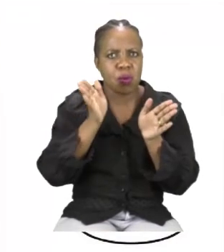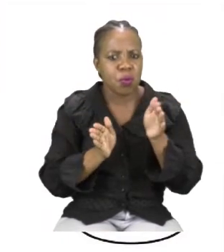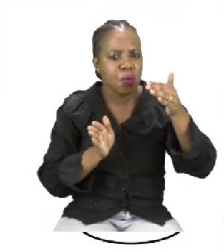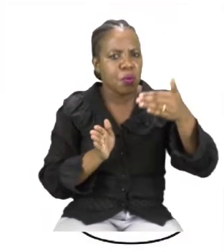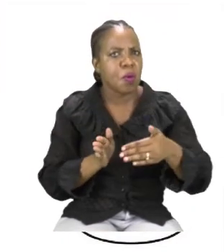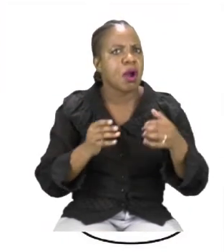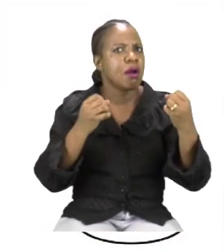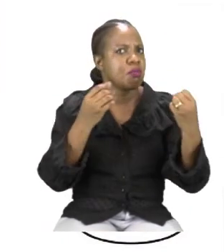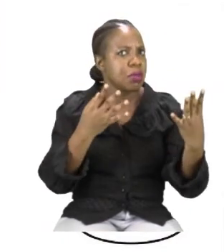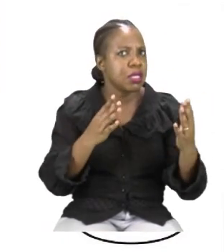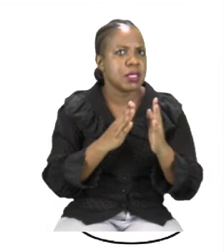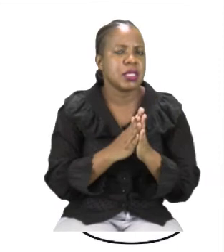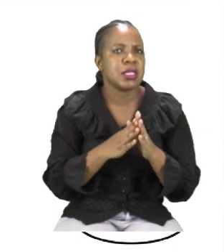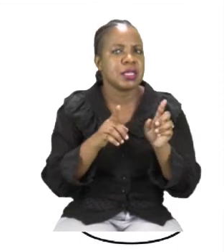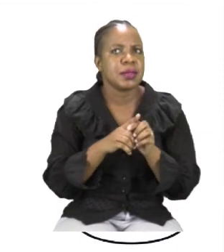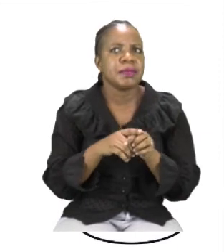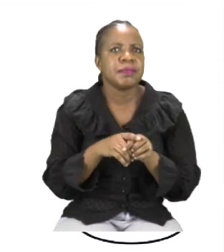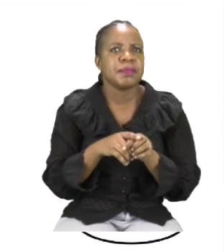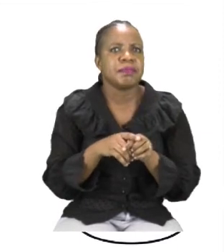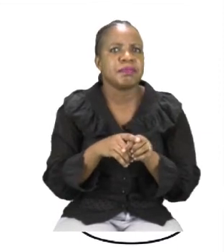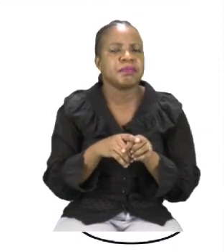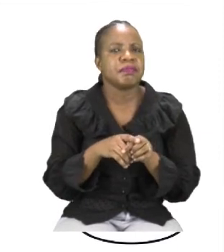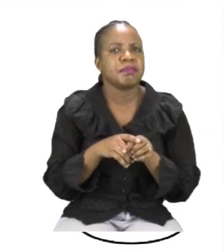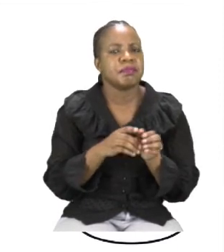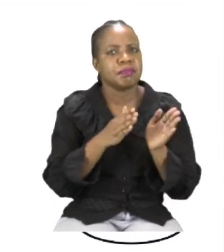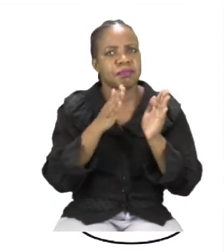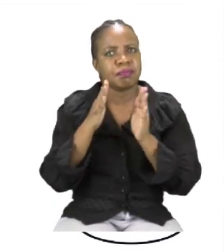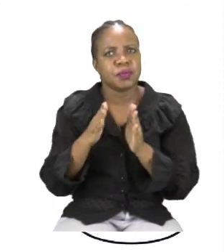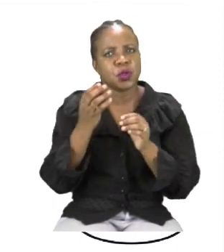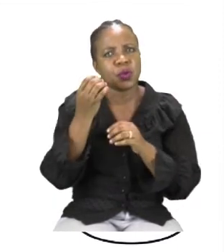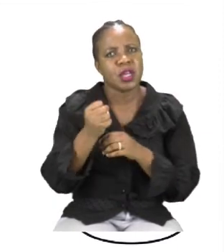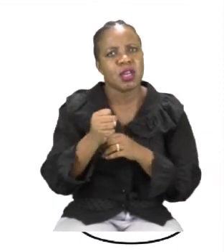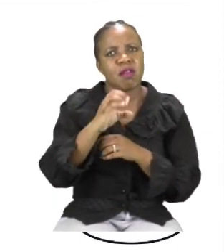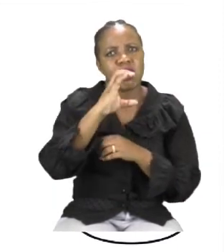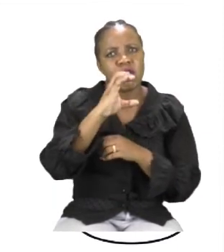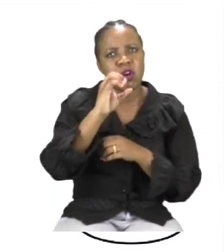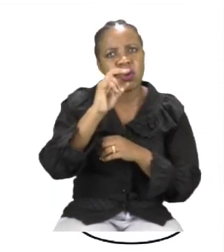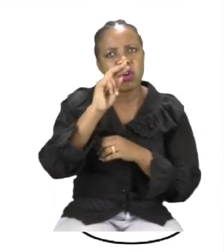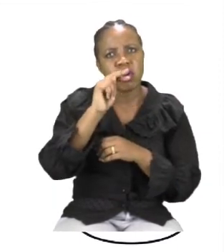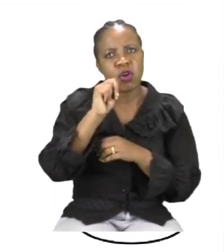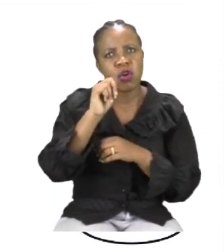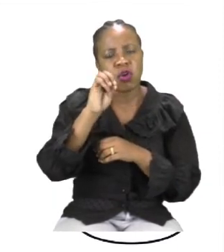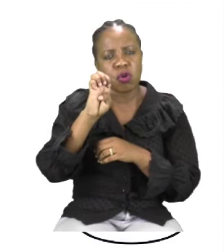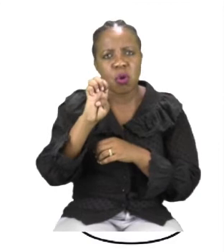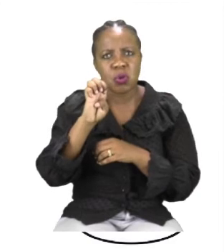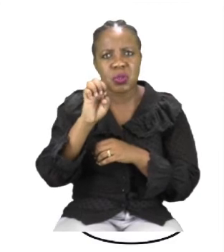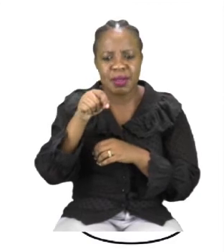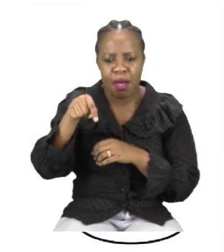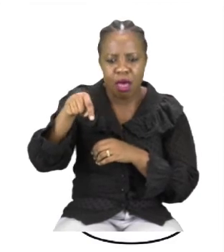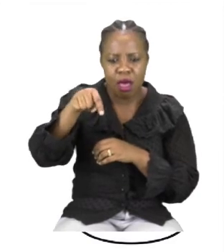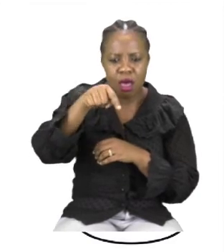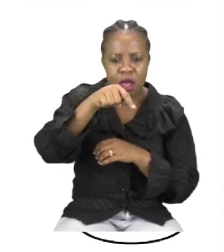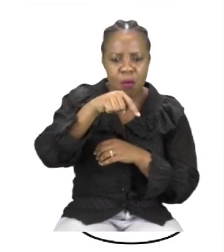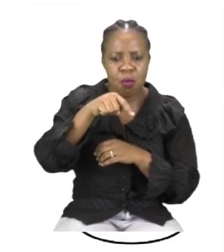booklet. The next shape that we have is a cone. Now this one is very exciting because a